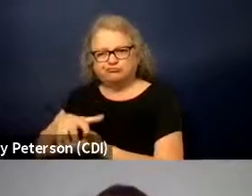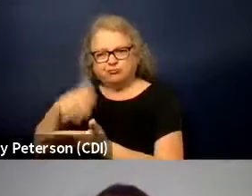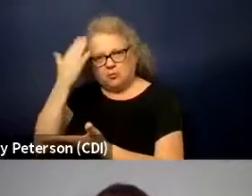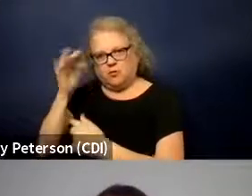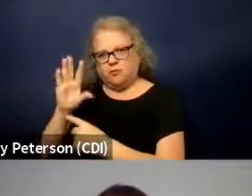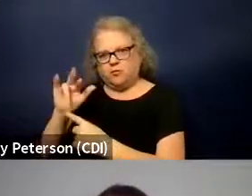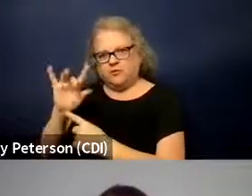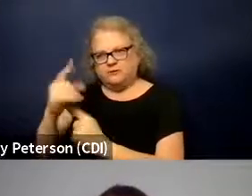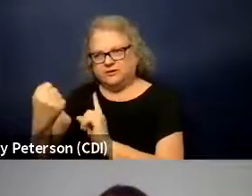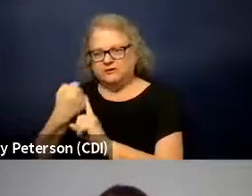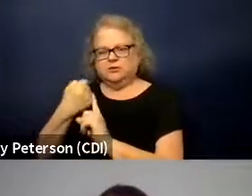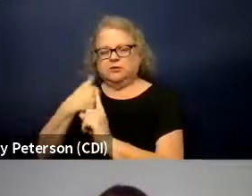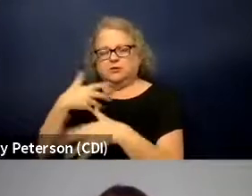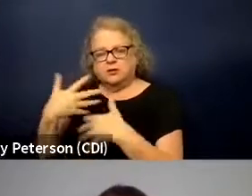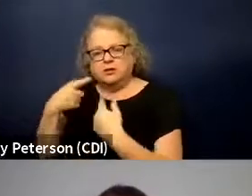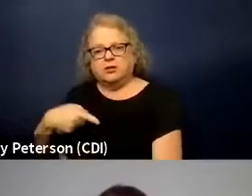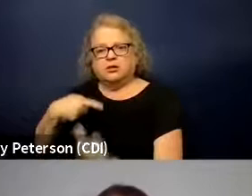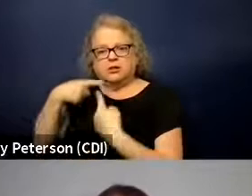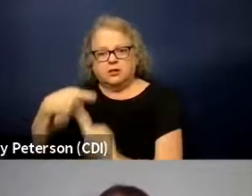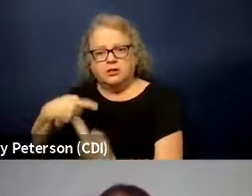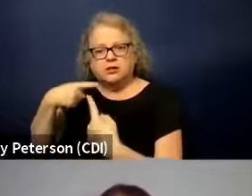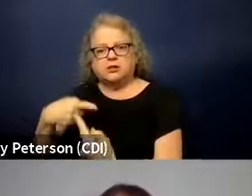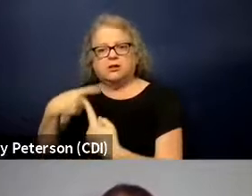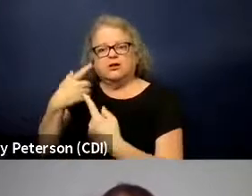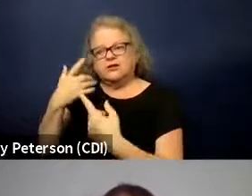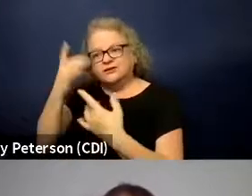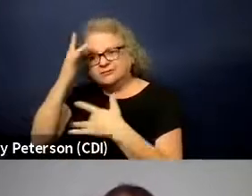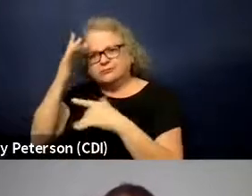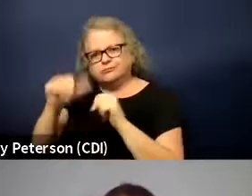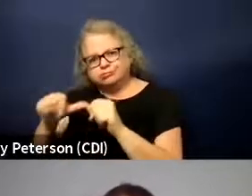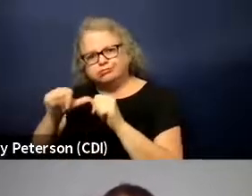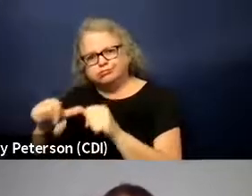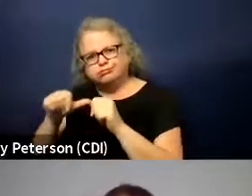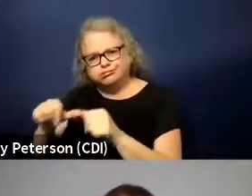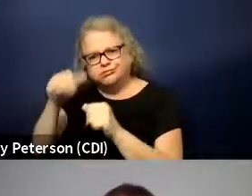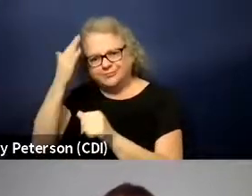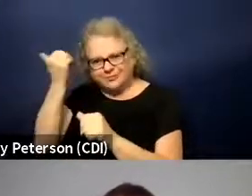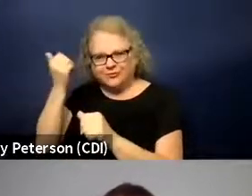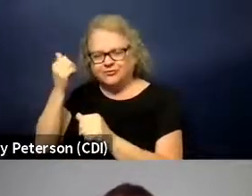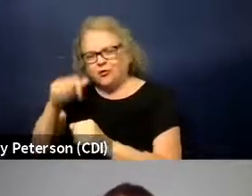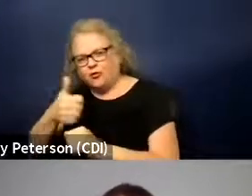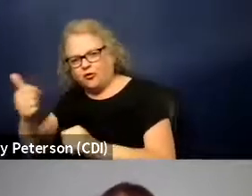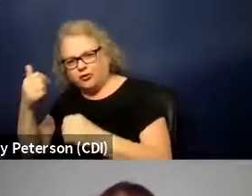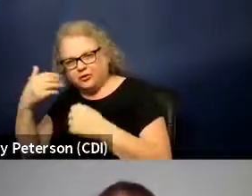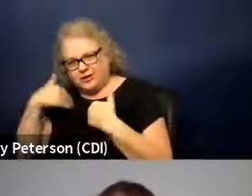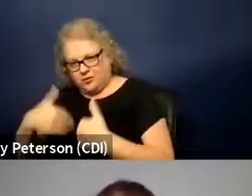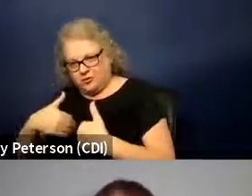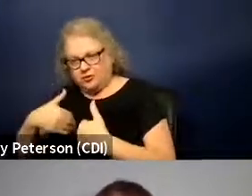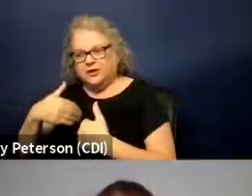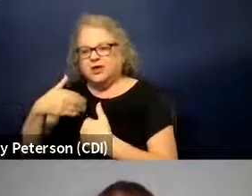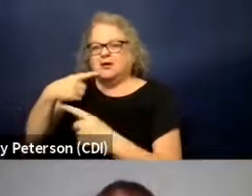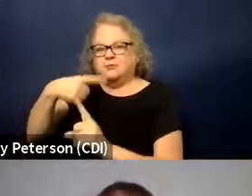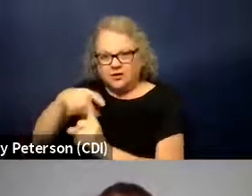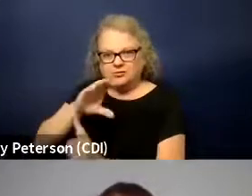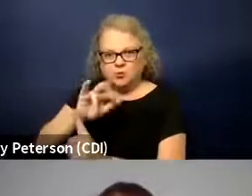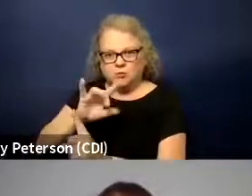from these monoclonal antibodies. You have to get your doctor to prescribe them. So if you